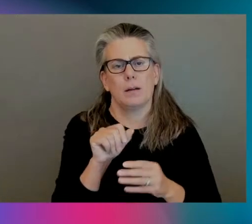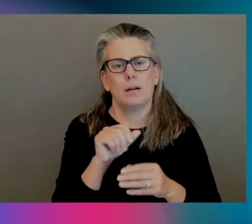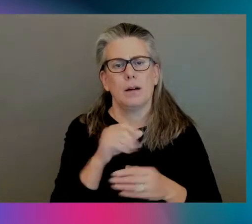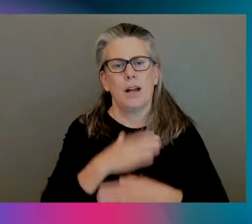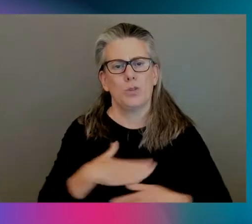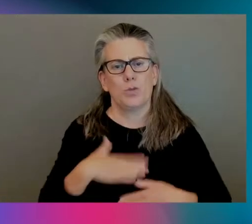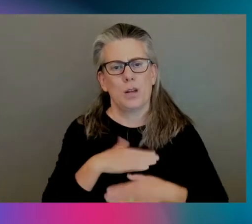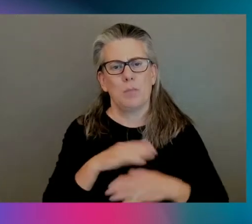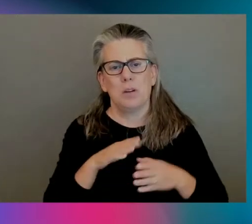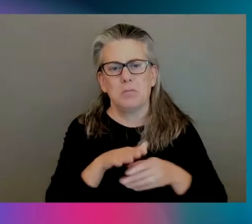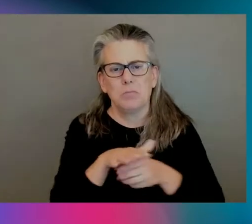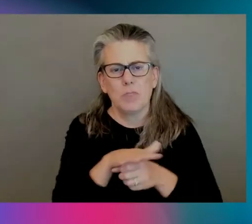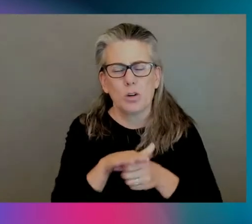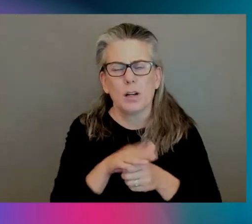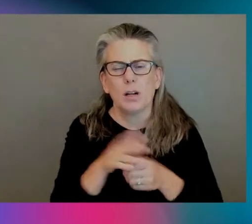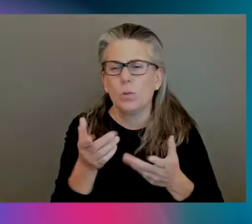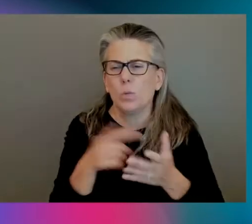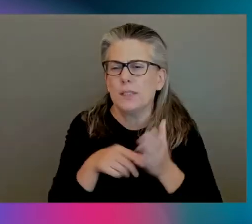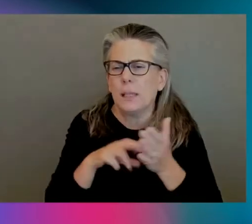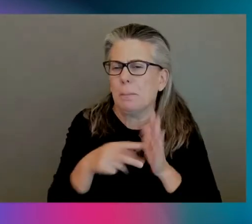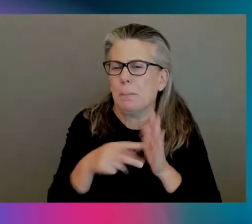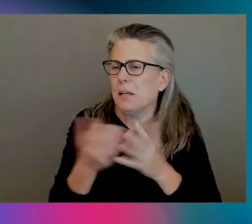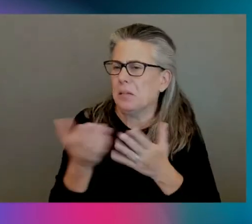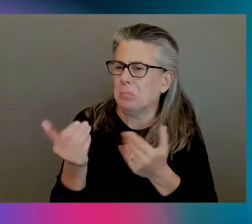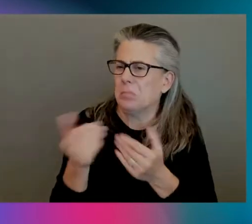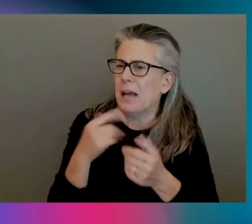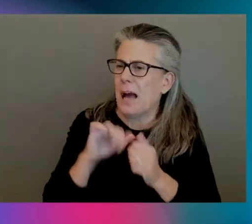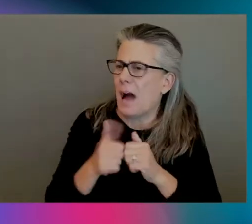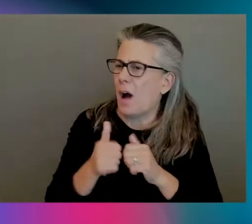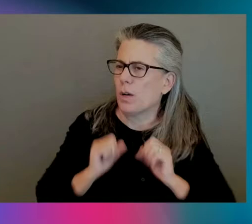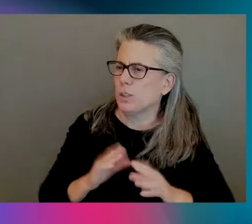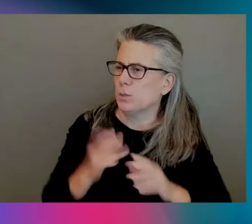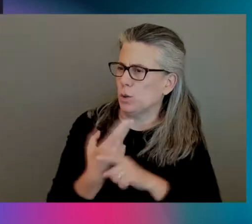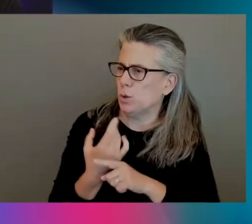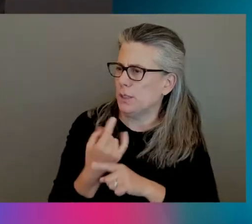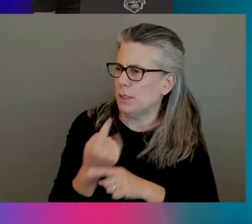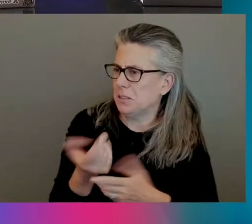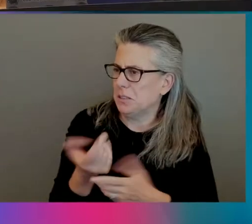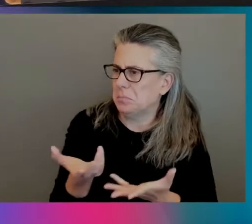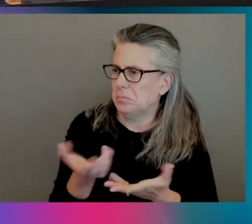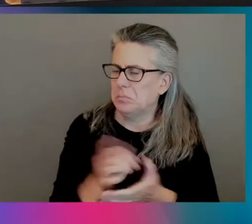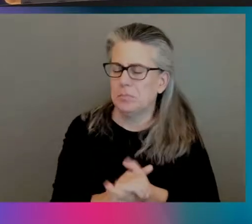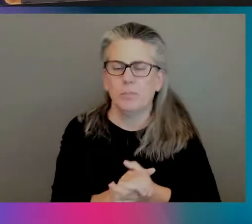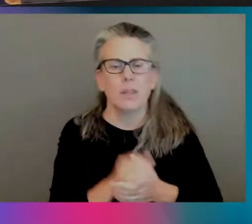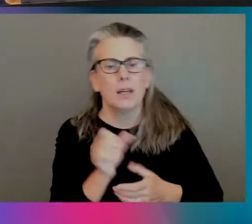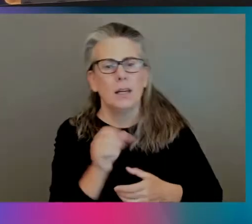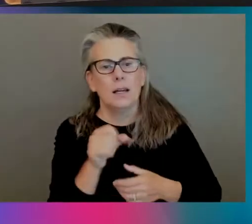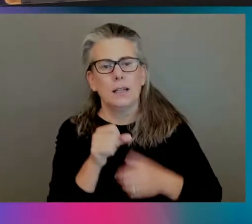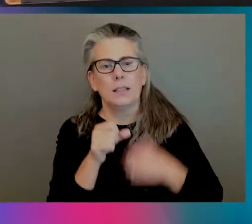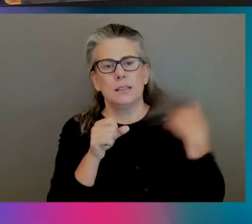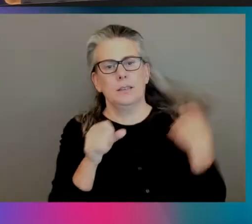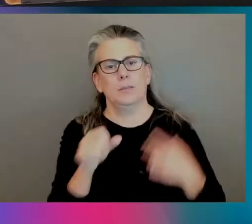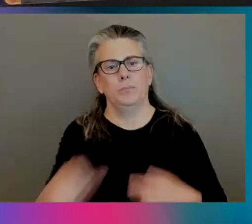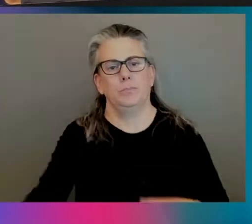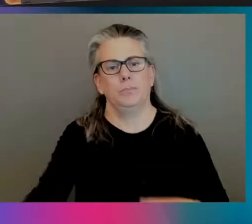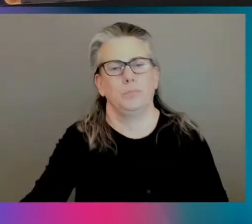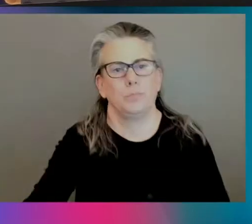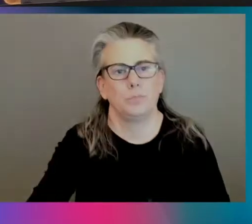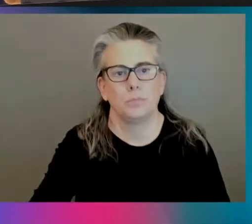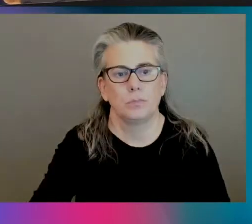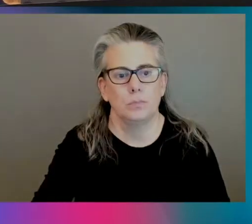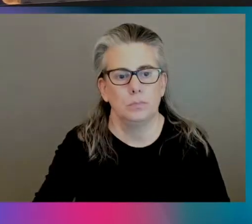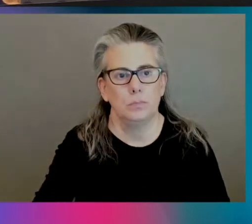our customers are using it? Absolutely. That type of idea. Yeah, so Amazon Personalize is a service that was built out of